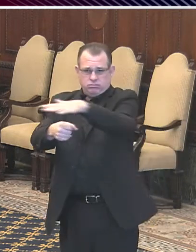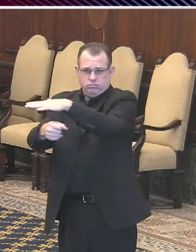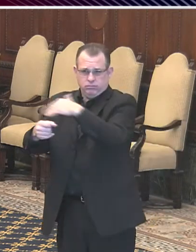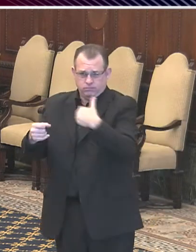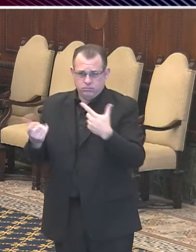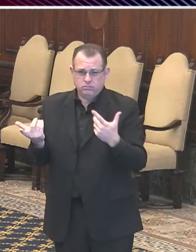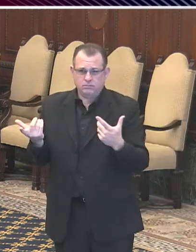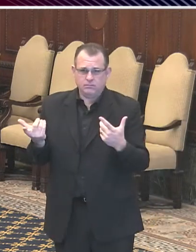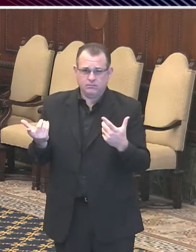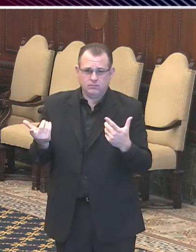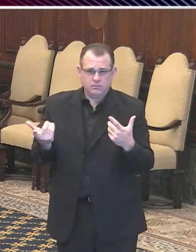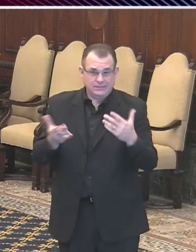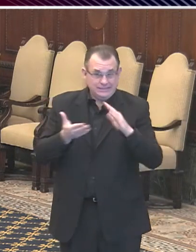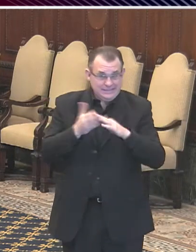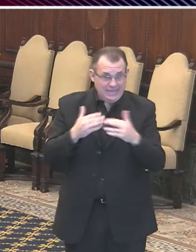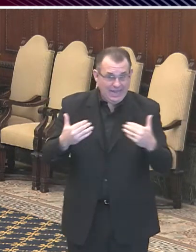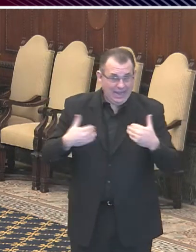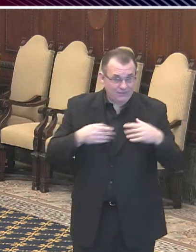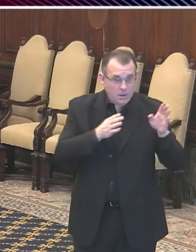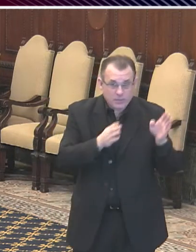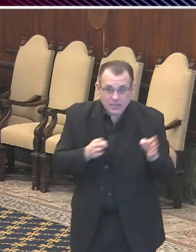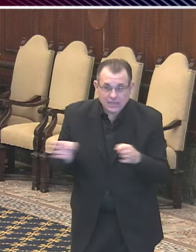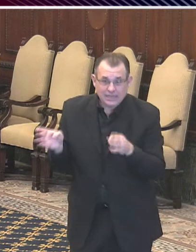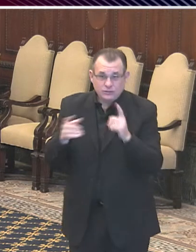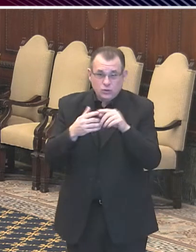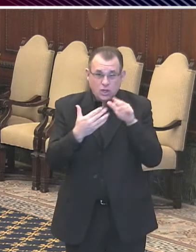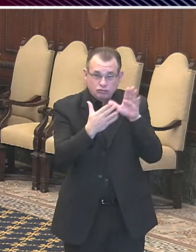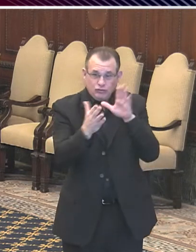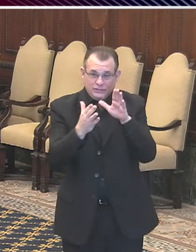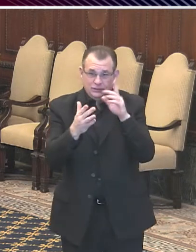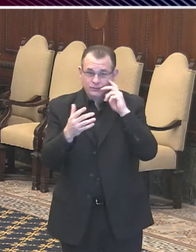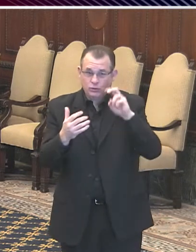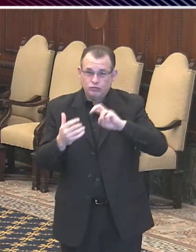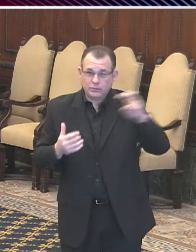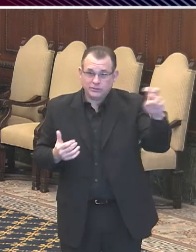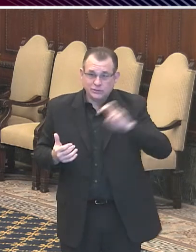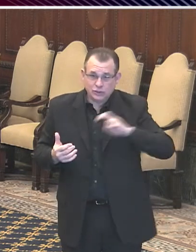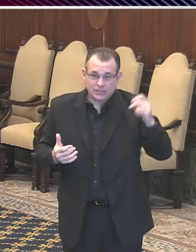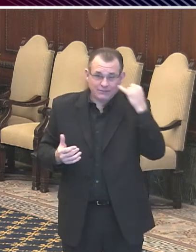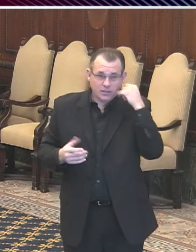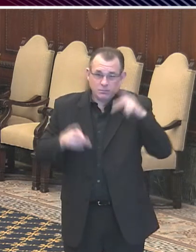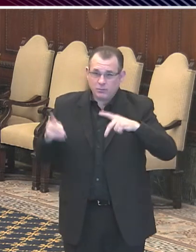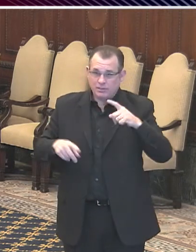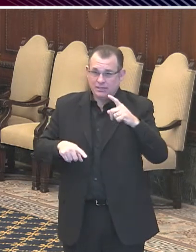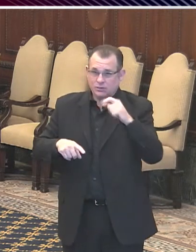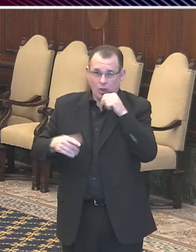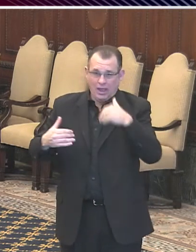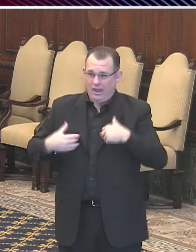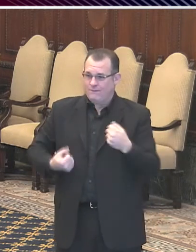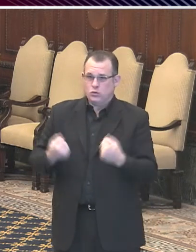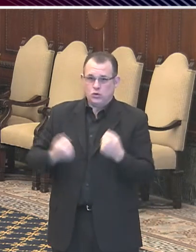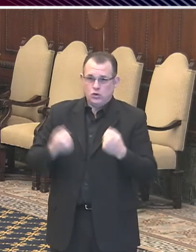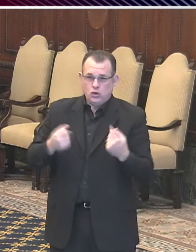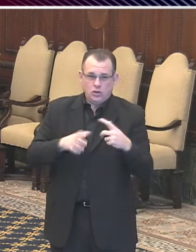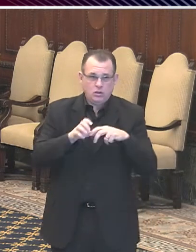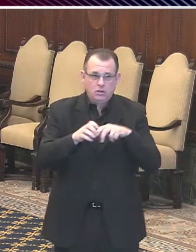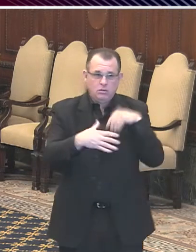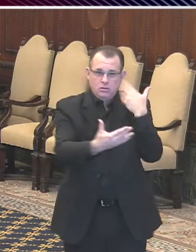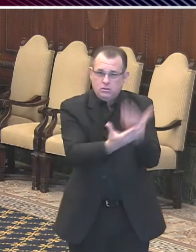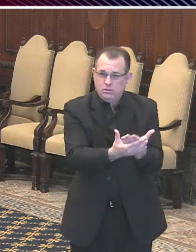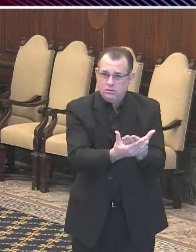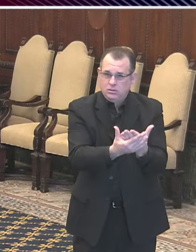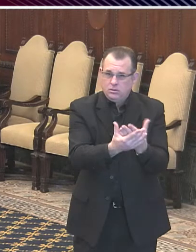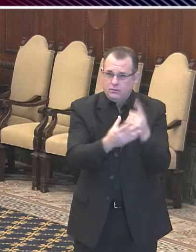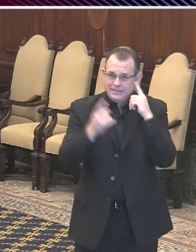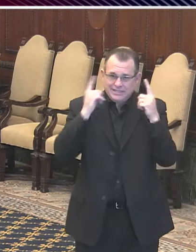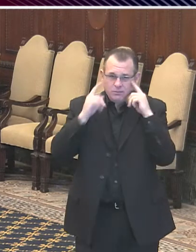city have any plans to address transportation for folks who don't have cars to get to testing sites? Because we're still hearing from folks who are having trouble with